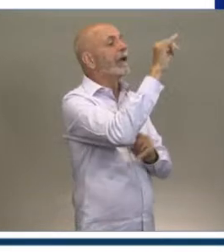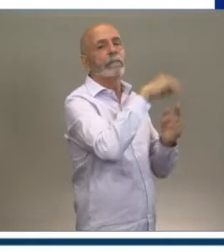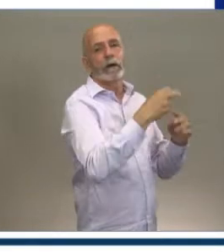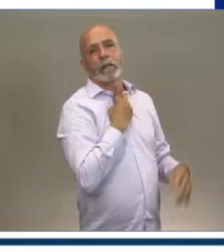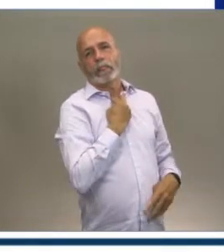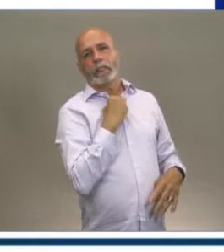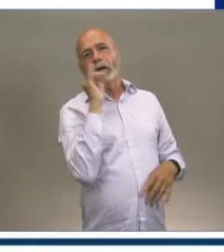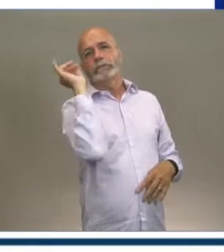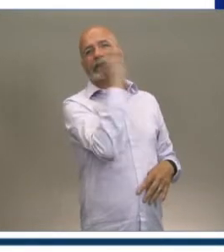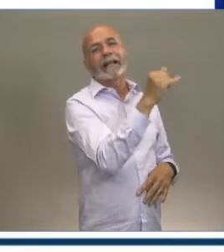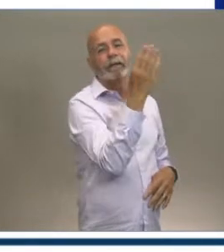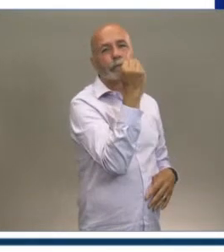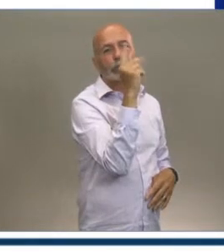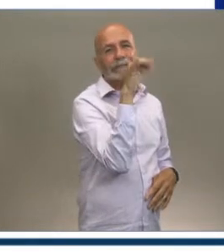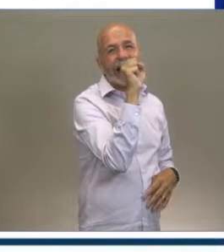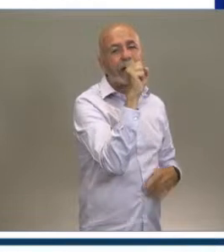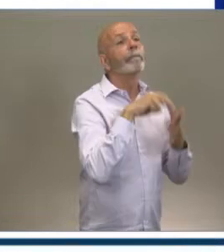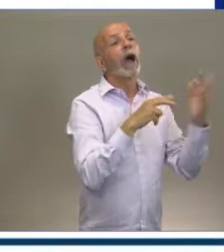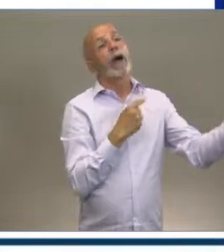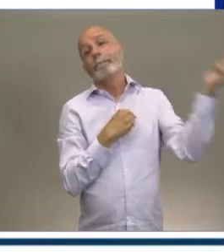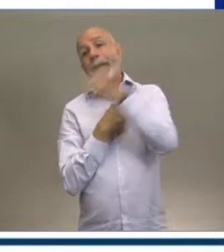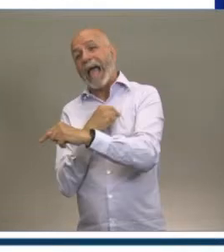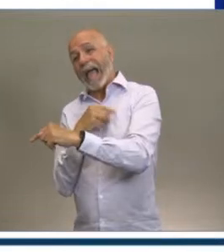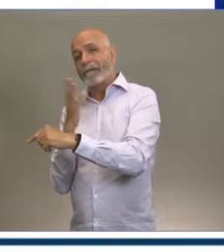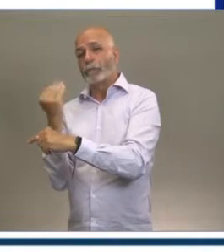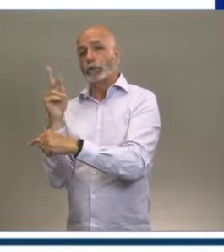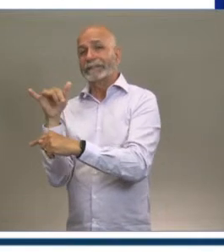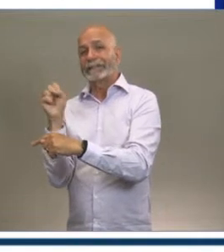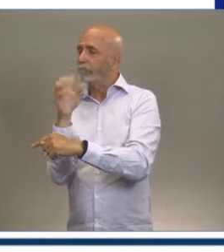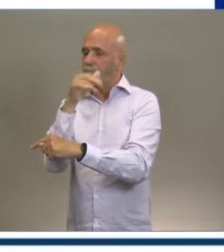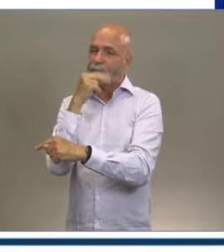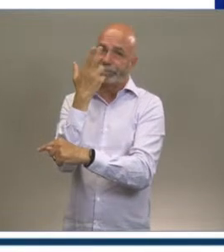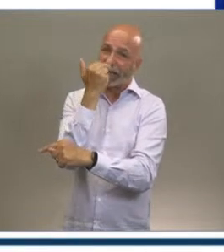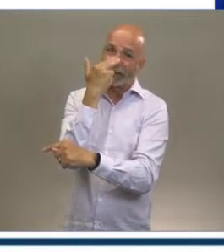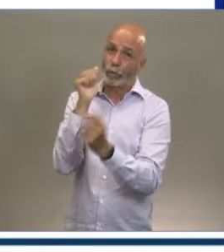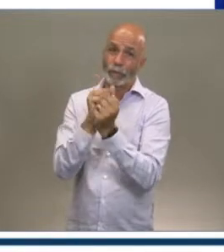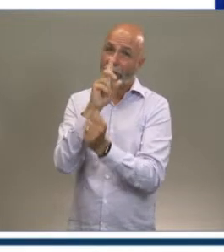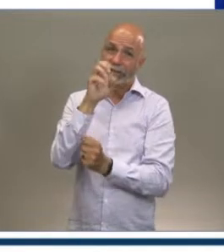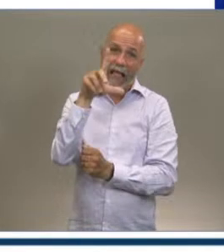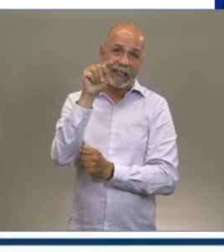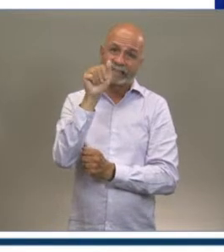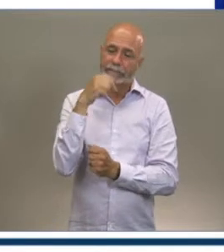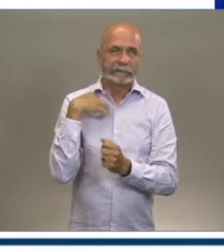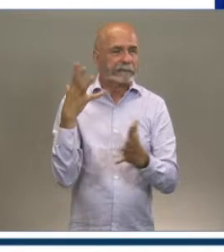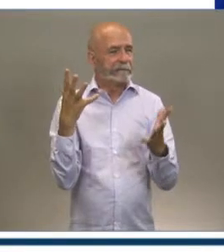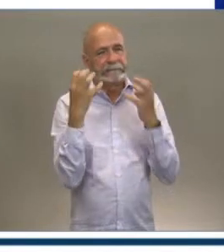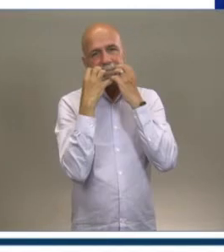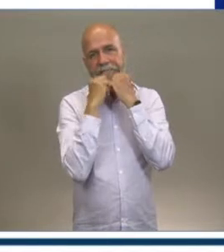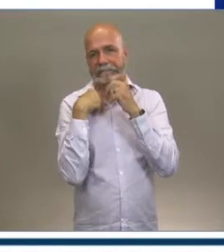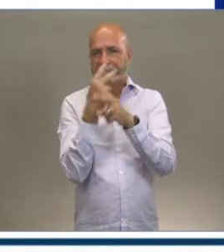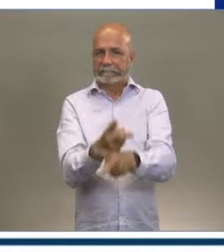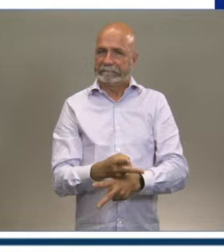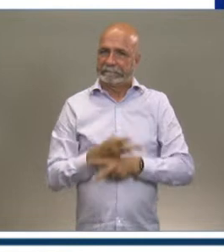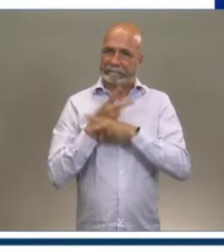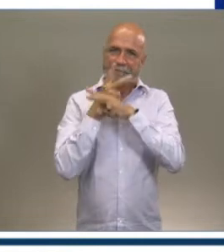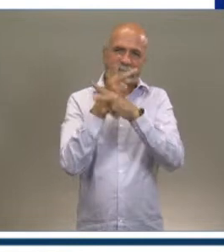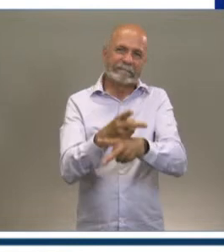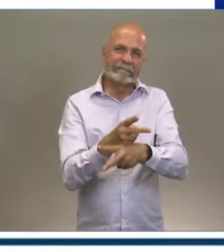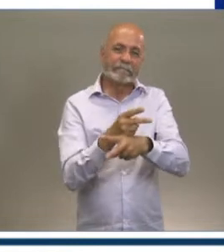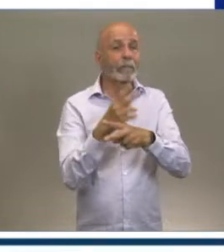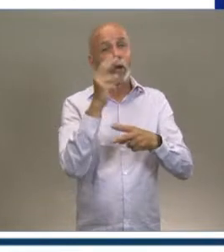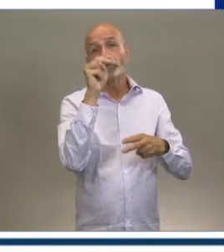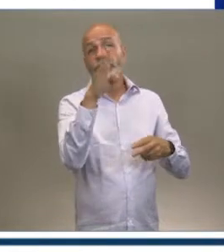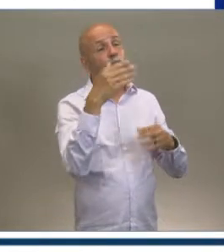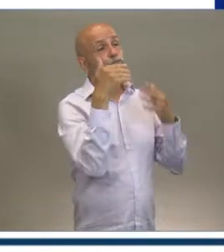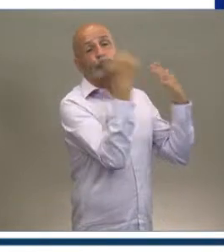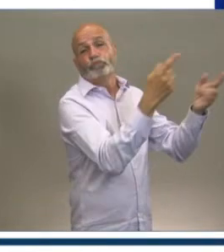we have to be cautious. We just aren't ready to open up to the rest of Canada right now. And because New Brunswick already has, we have to take some